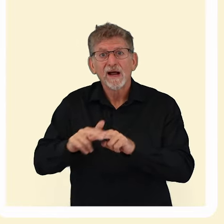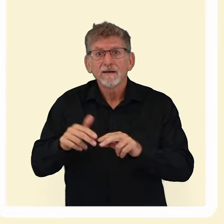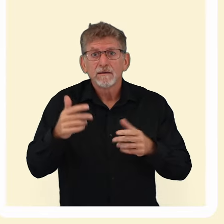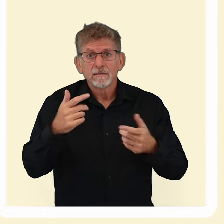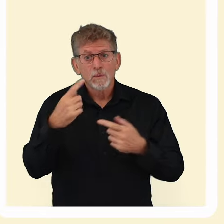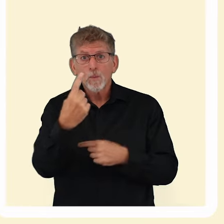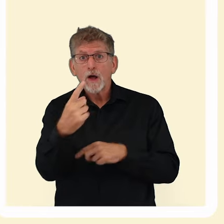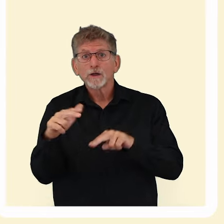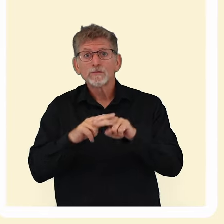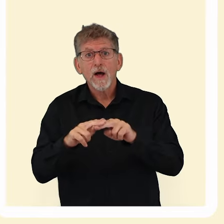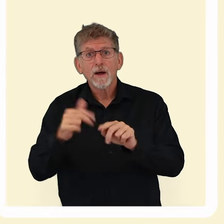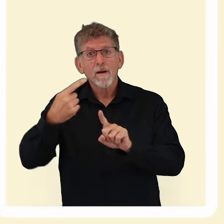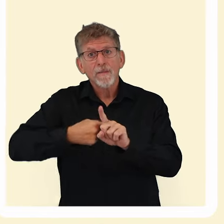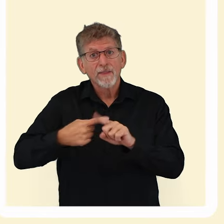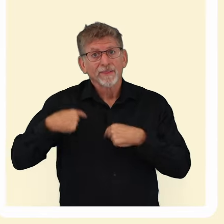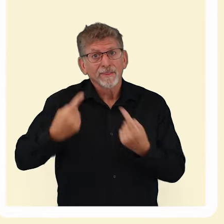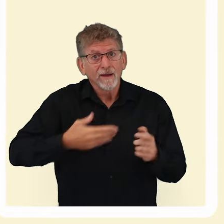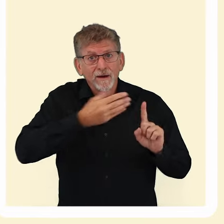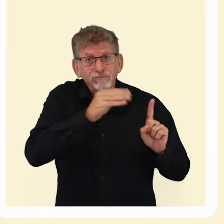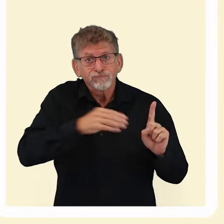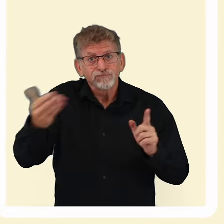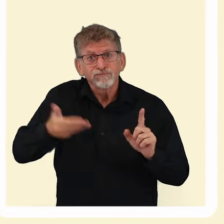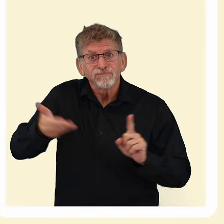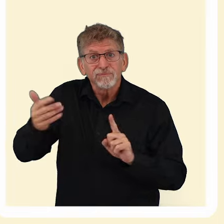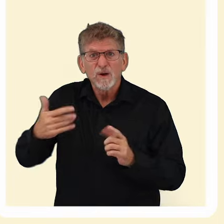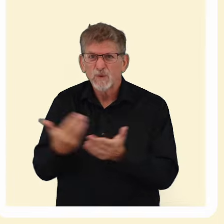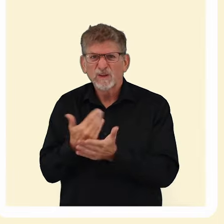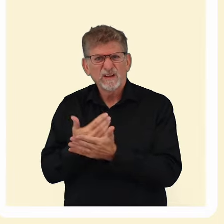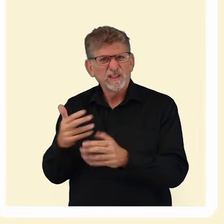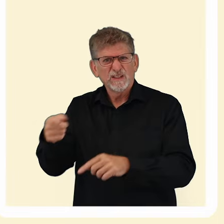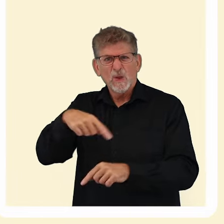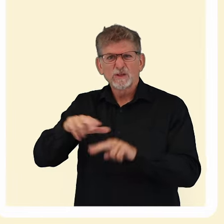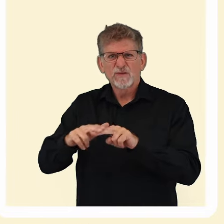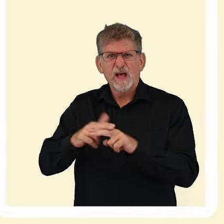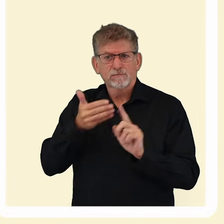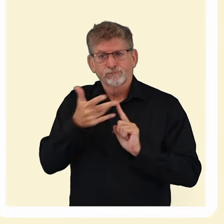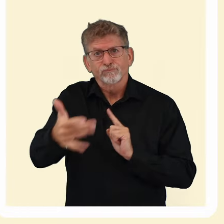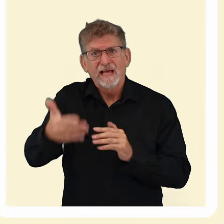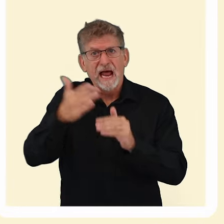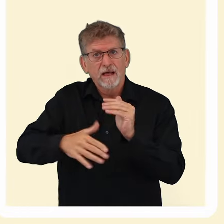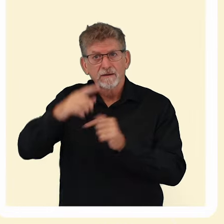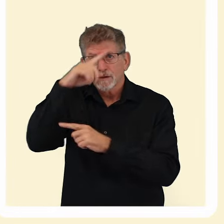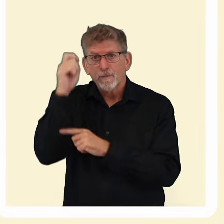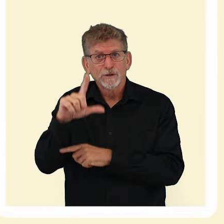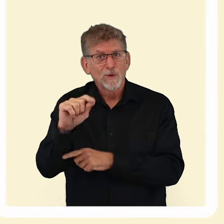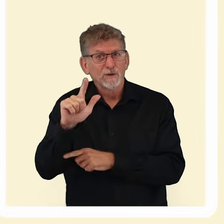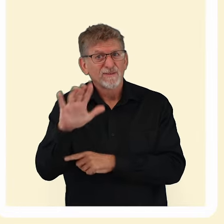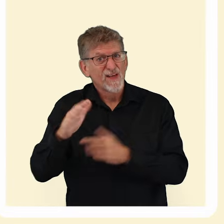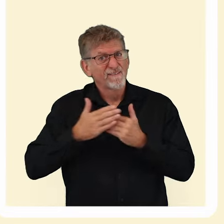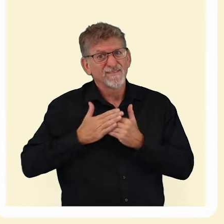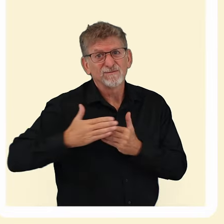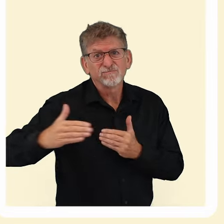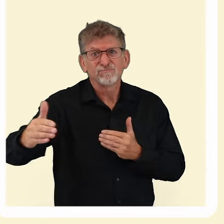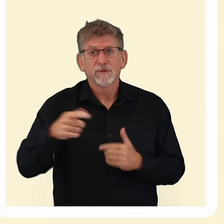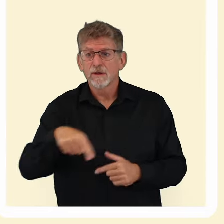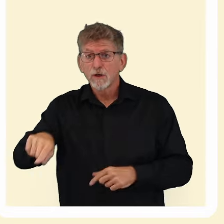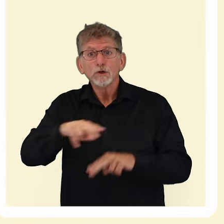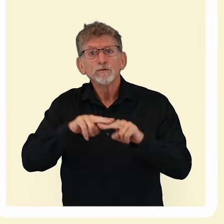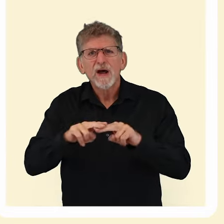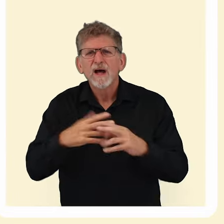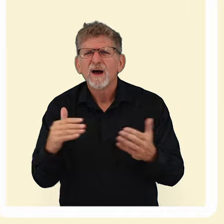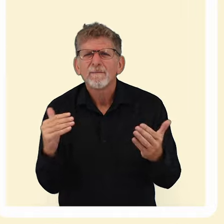the end of summer 2025. These trains are modern, fully accessible, some of the best accessibility train in the